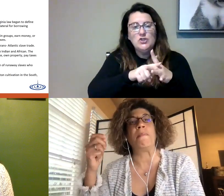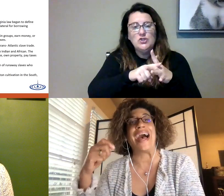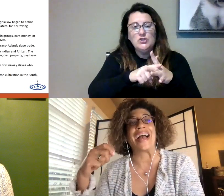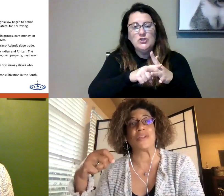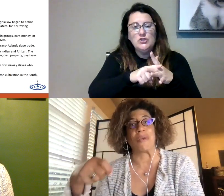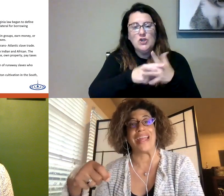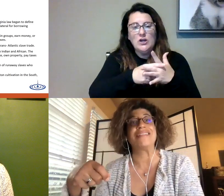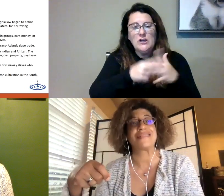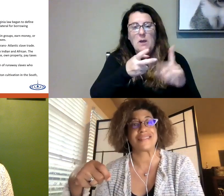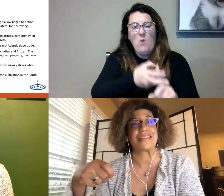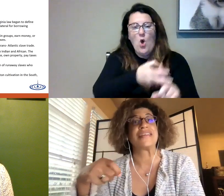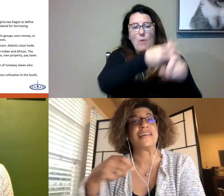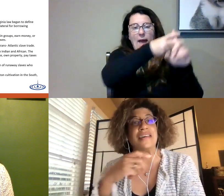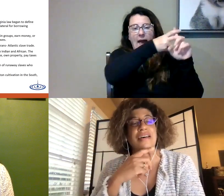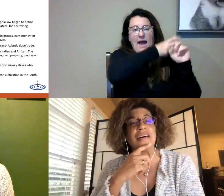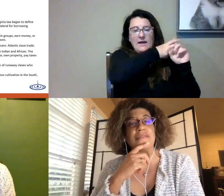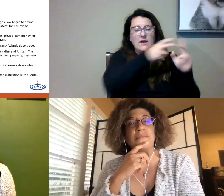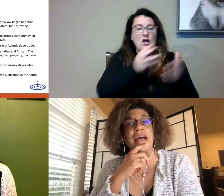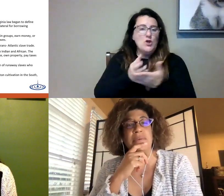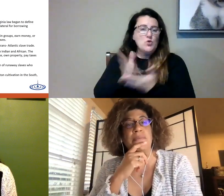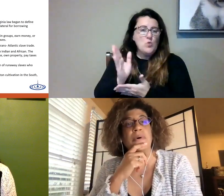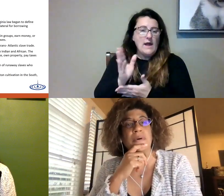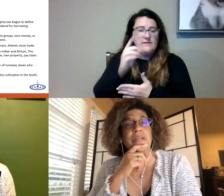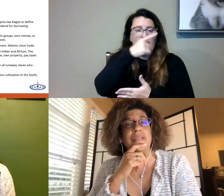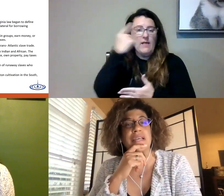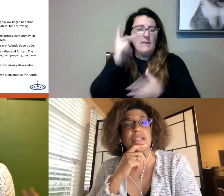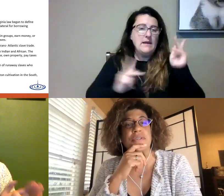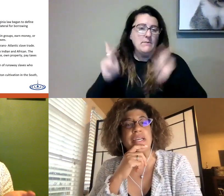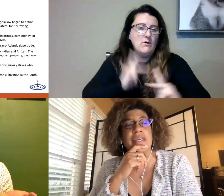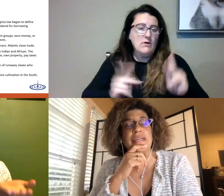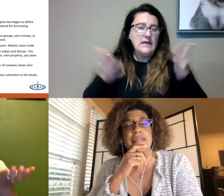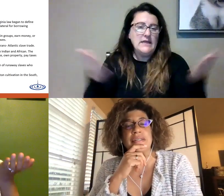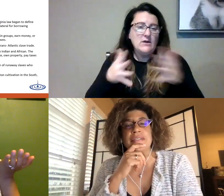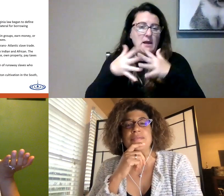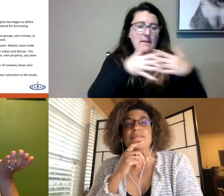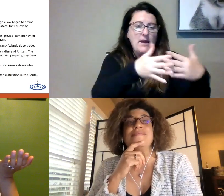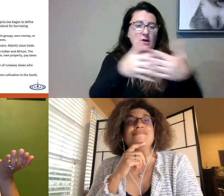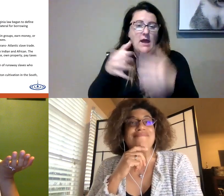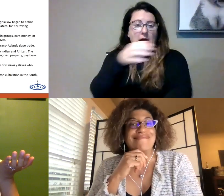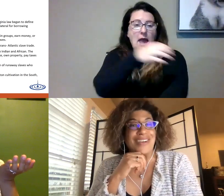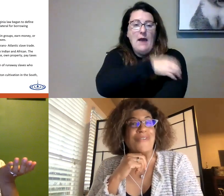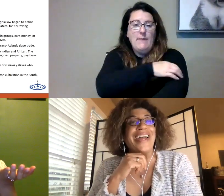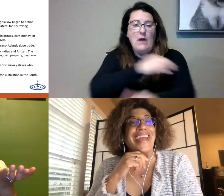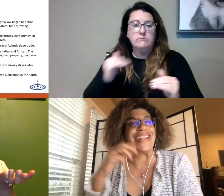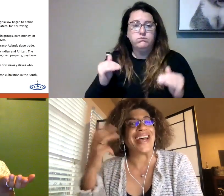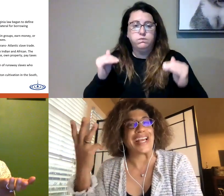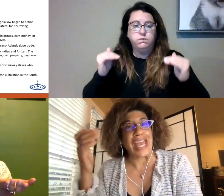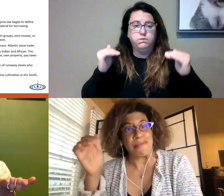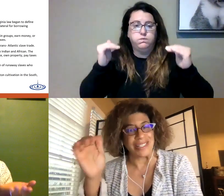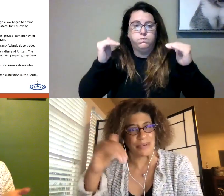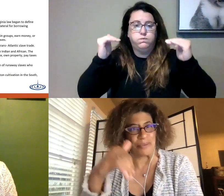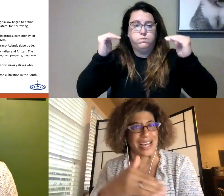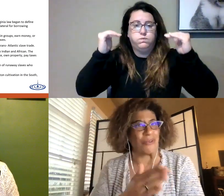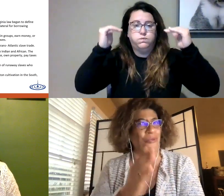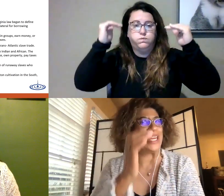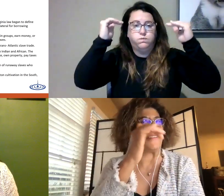pull back the rights of Black people in this country. Power is rising with numbers. Right. And that